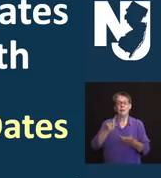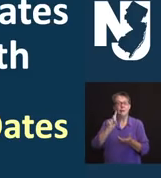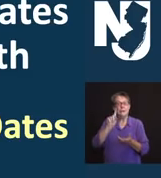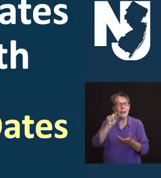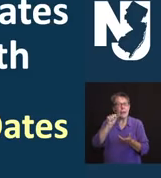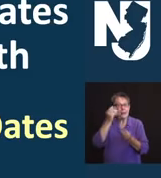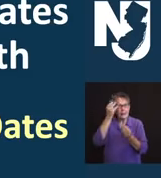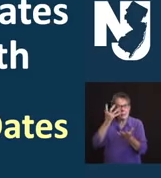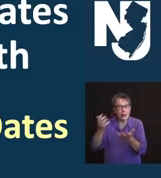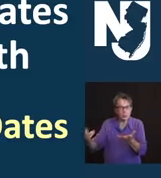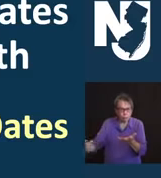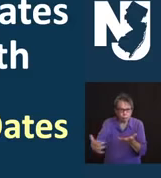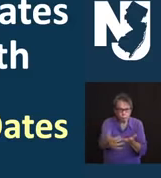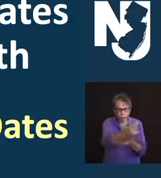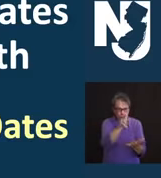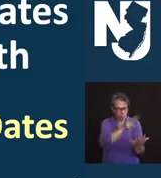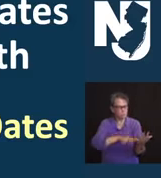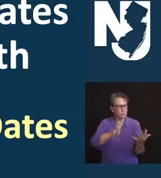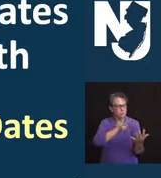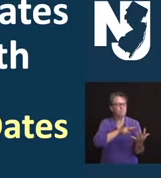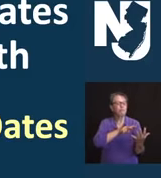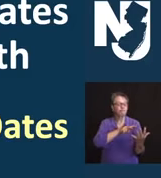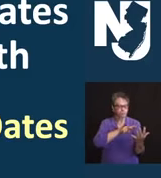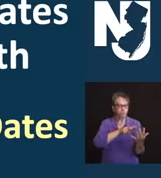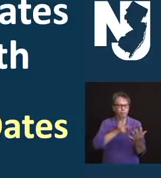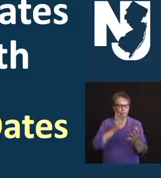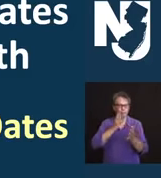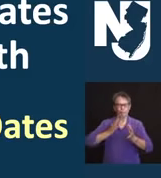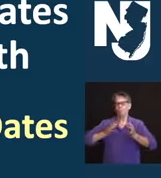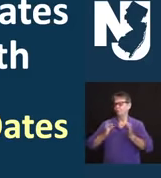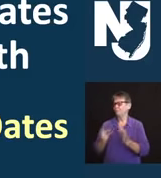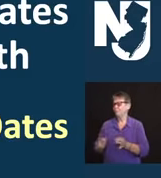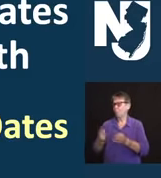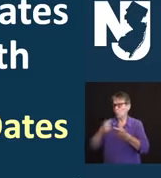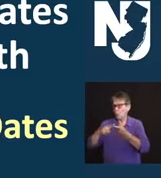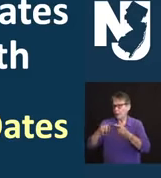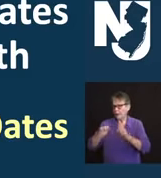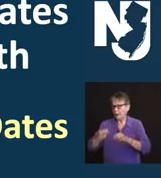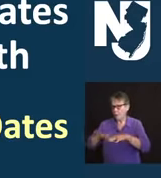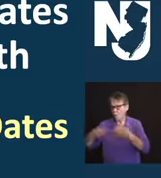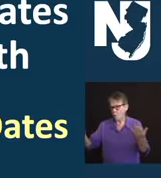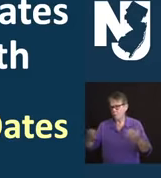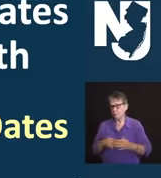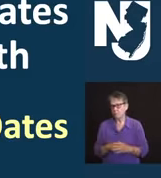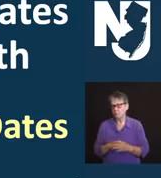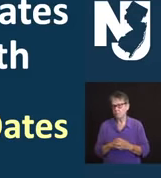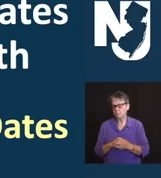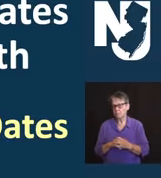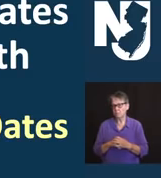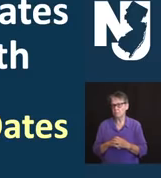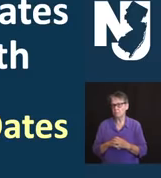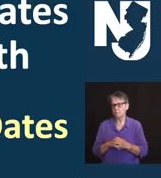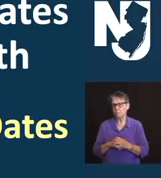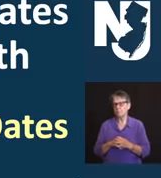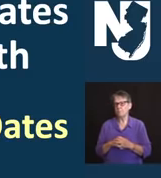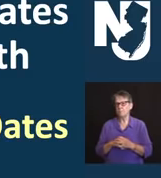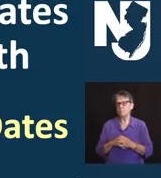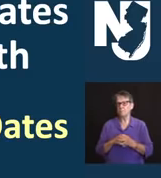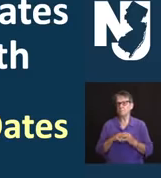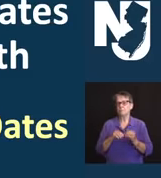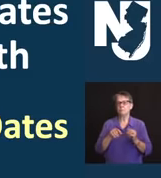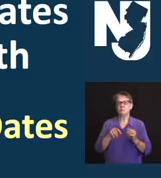have reiterated again and again that the most important metrics we are tracking are the current rates of spread of COVID-19